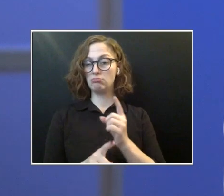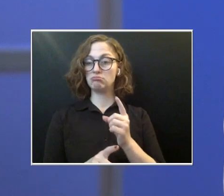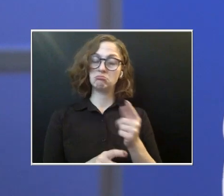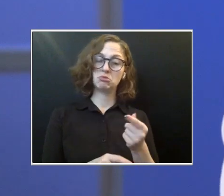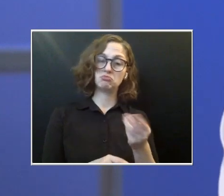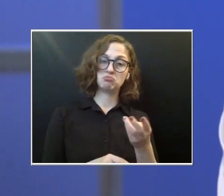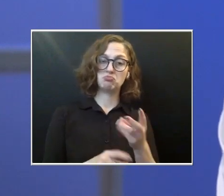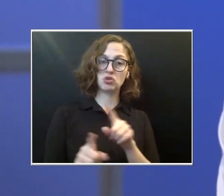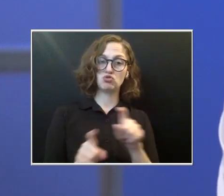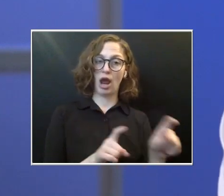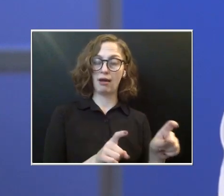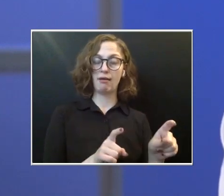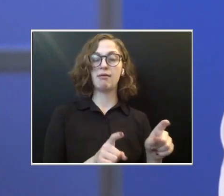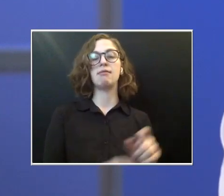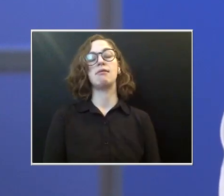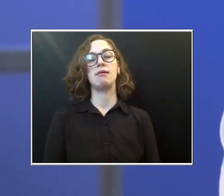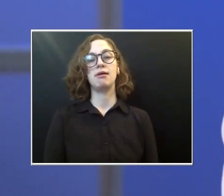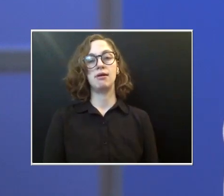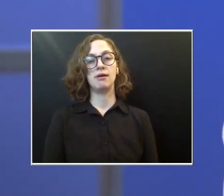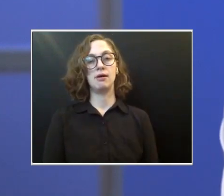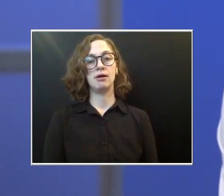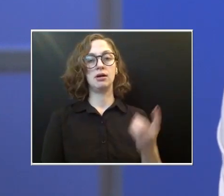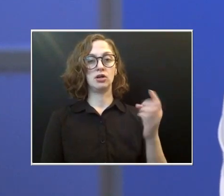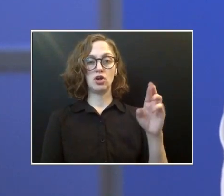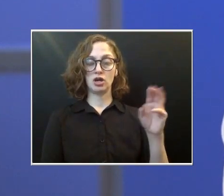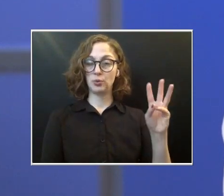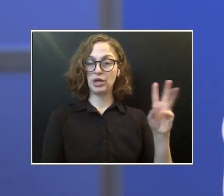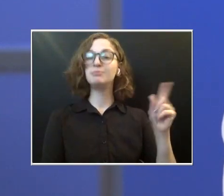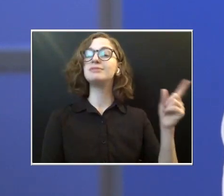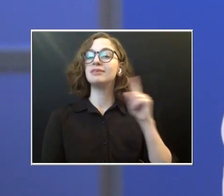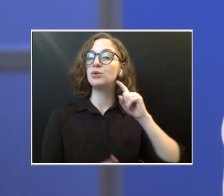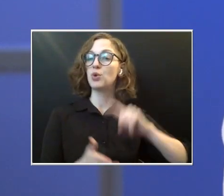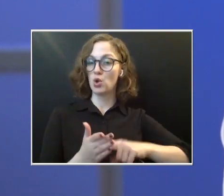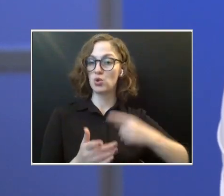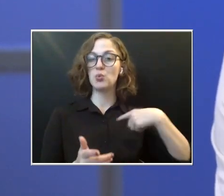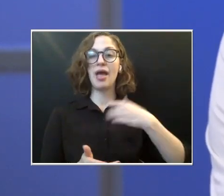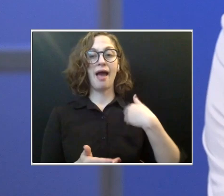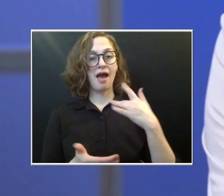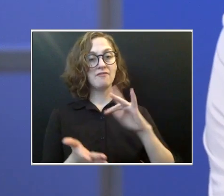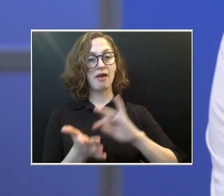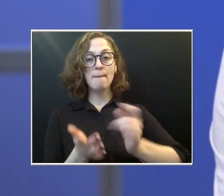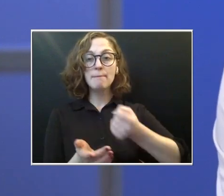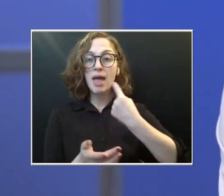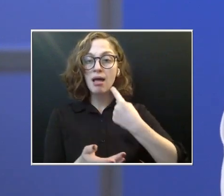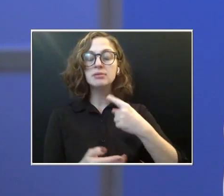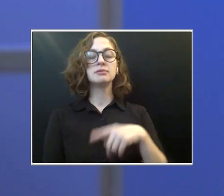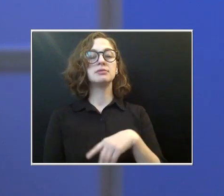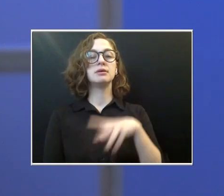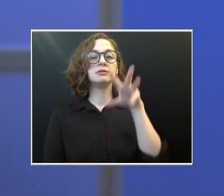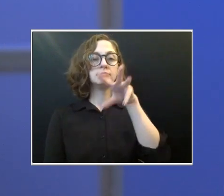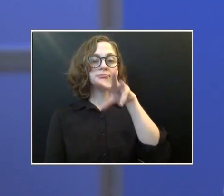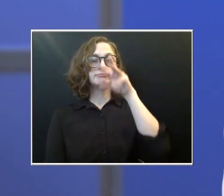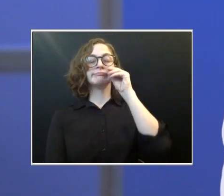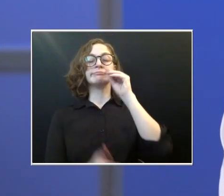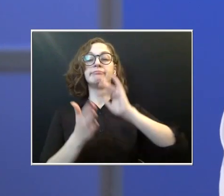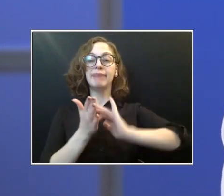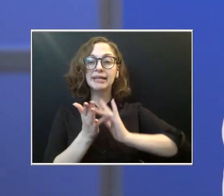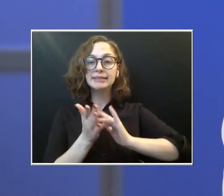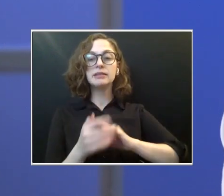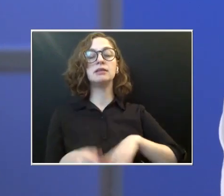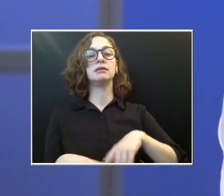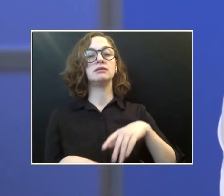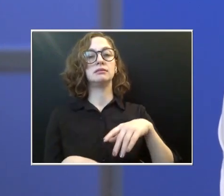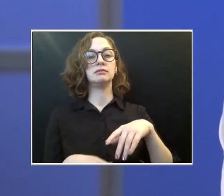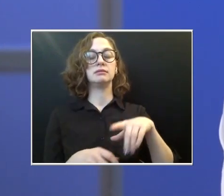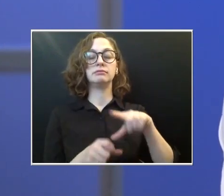Williamson noted that we've got medicines that you take by pill, medicines that you breathe in, medicines that go in continuously through an IV. This would